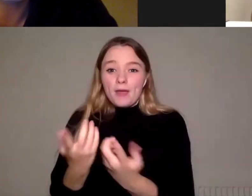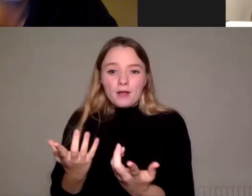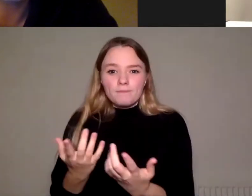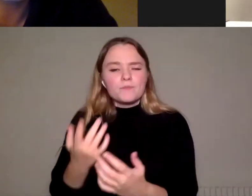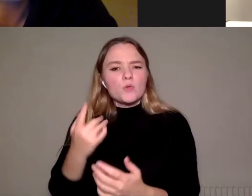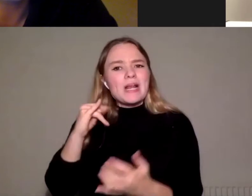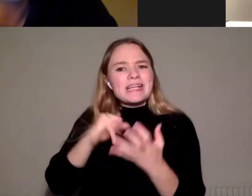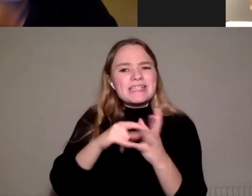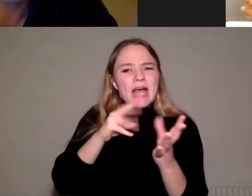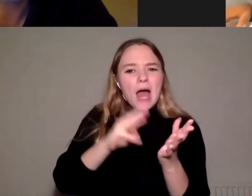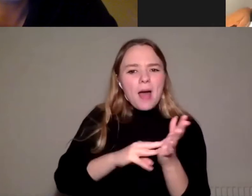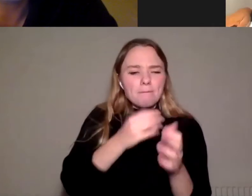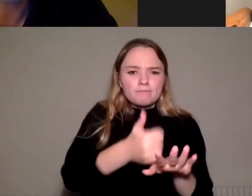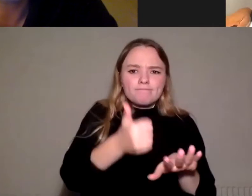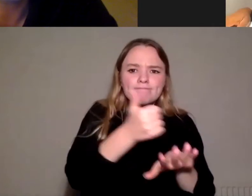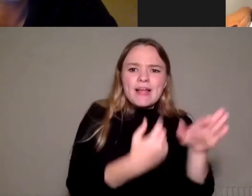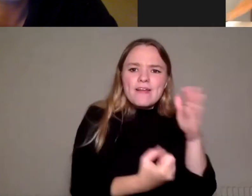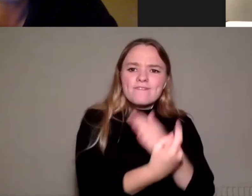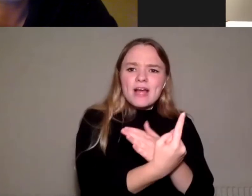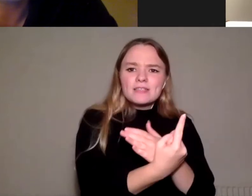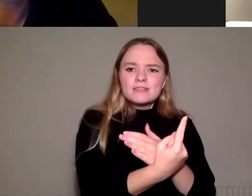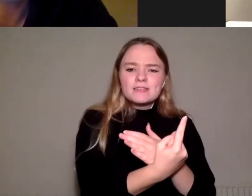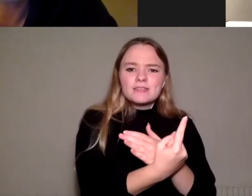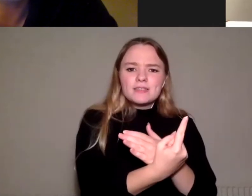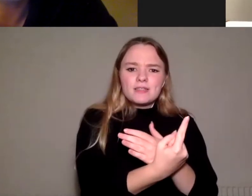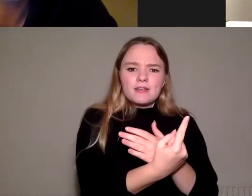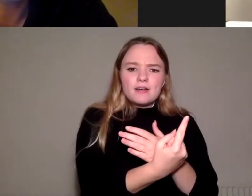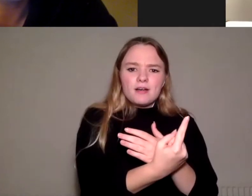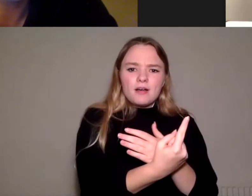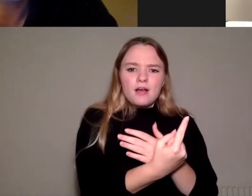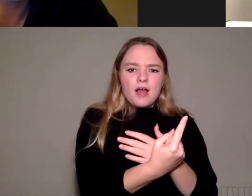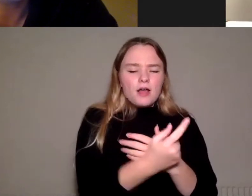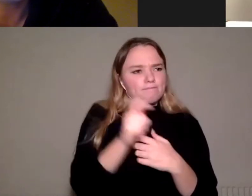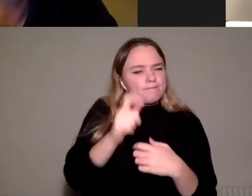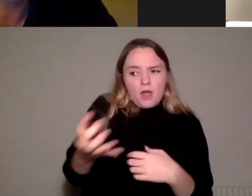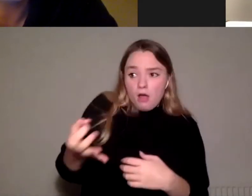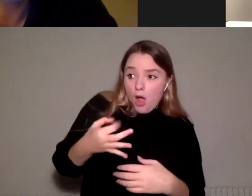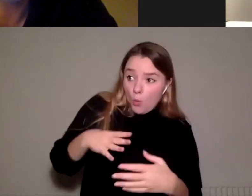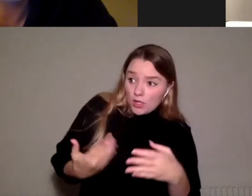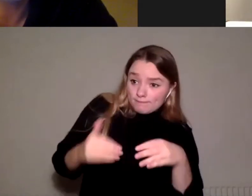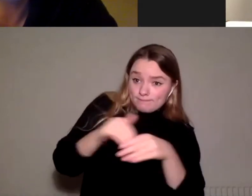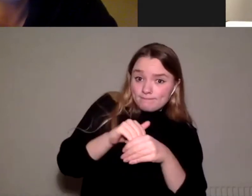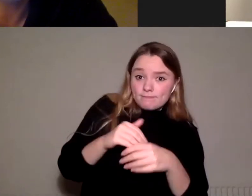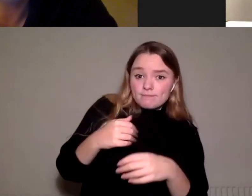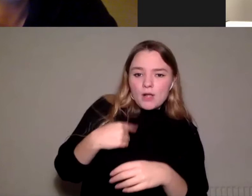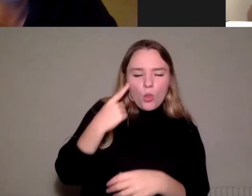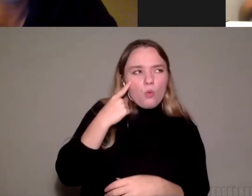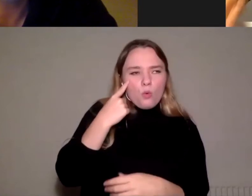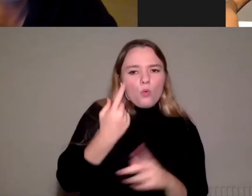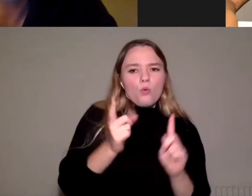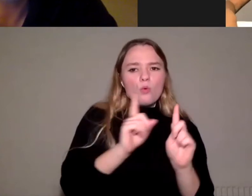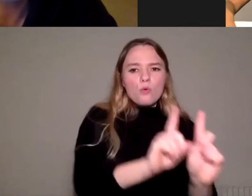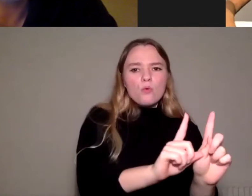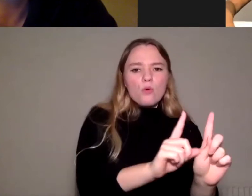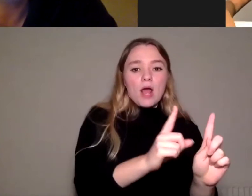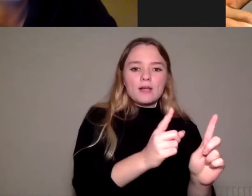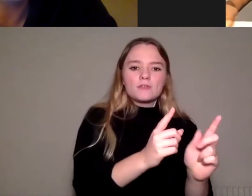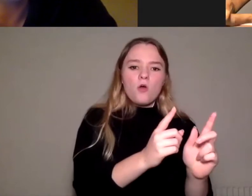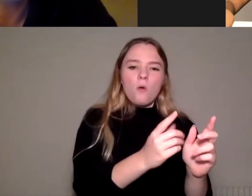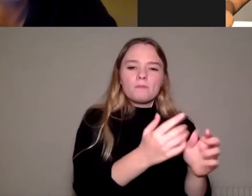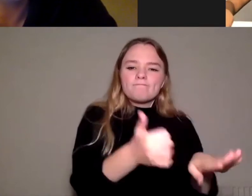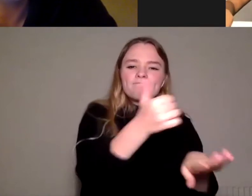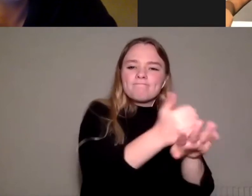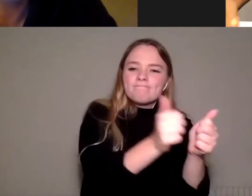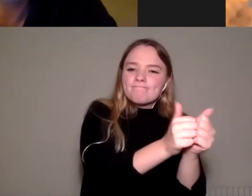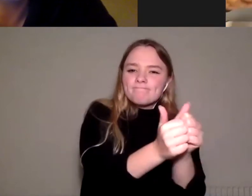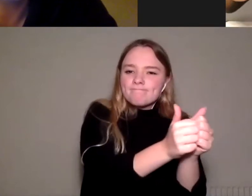event, someone suggested that I get involved with that, and then we formed a partnership that way. But then aside